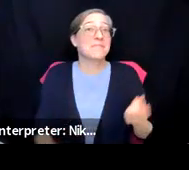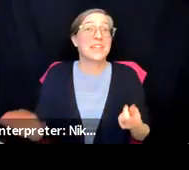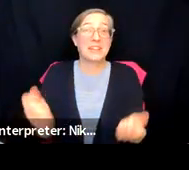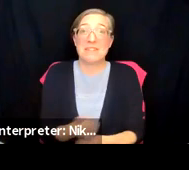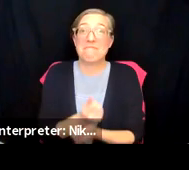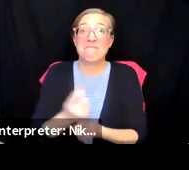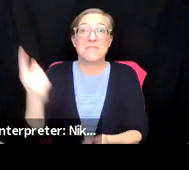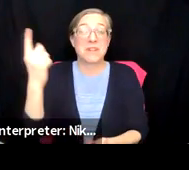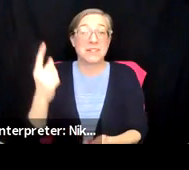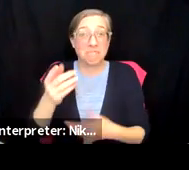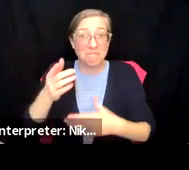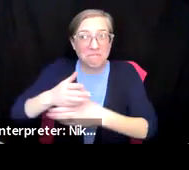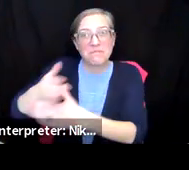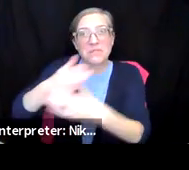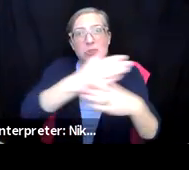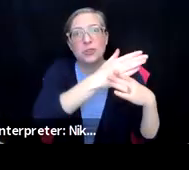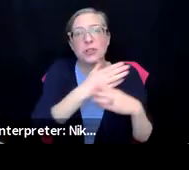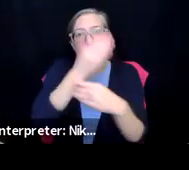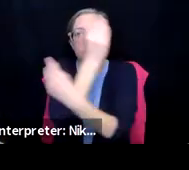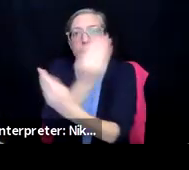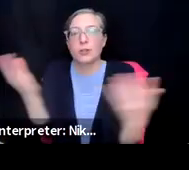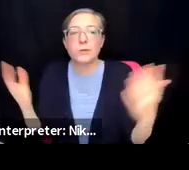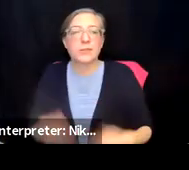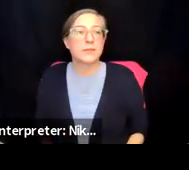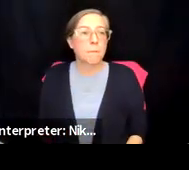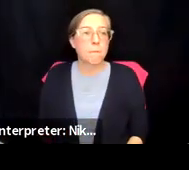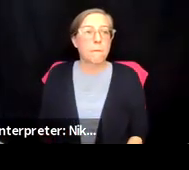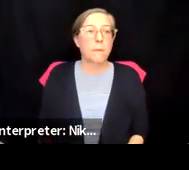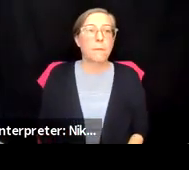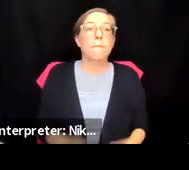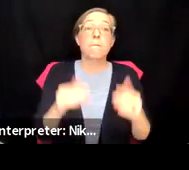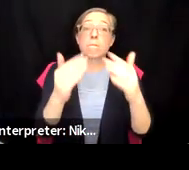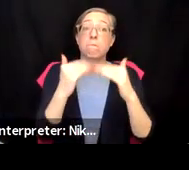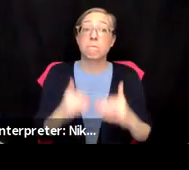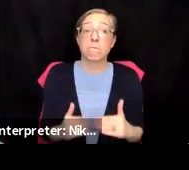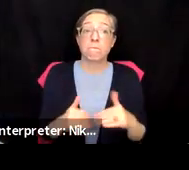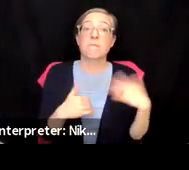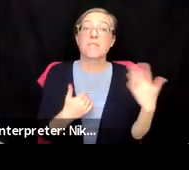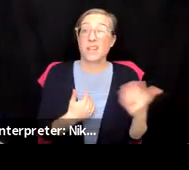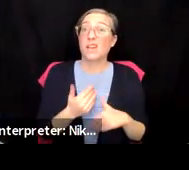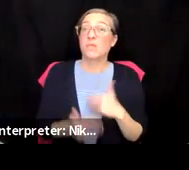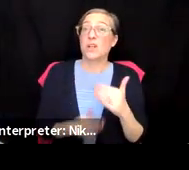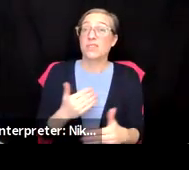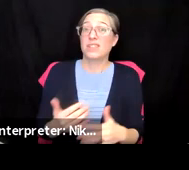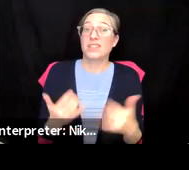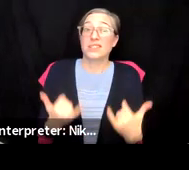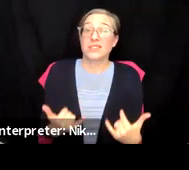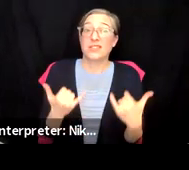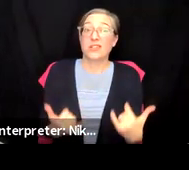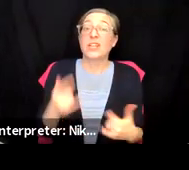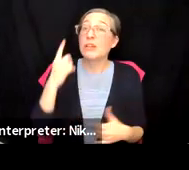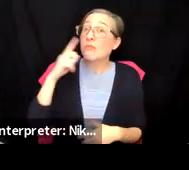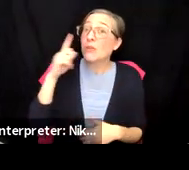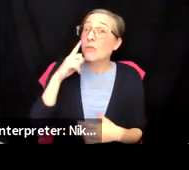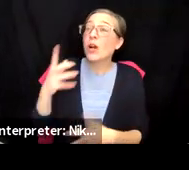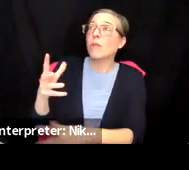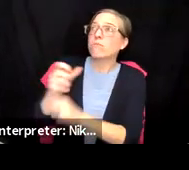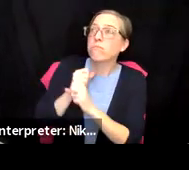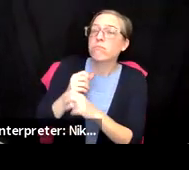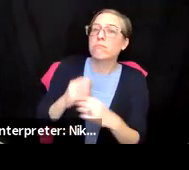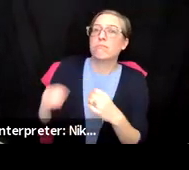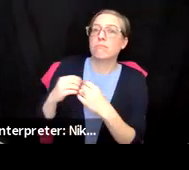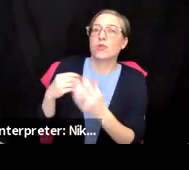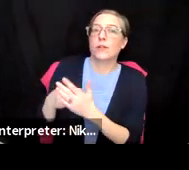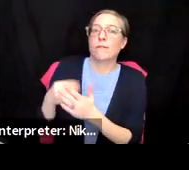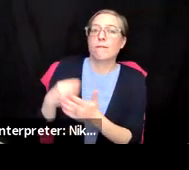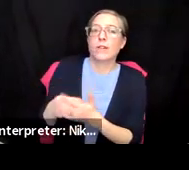Another effort here, process is underway to secure federal matching funds through Medicaid administrative claiming. Although